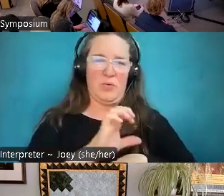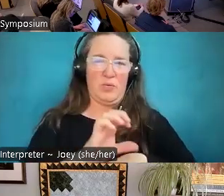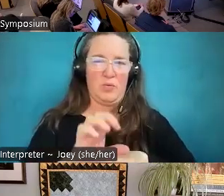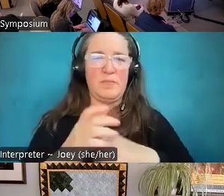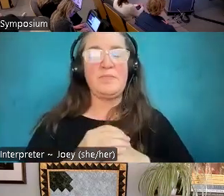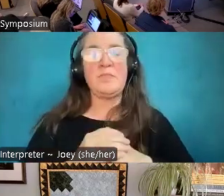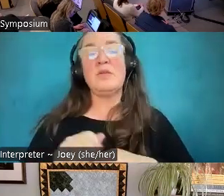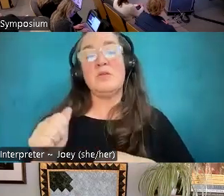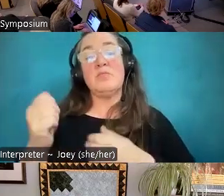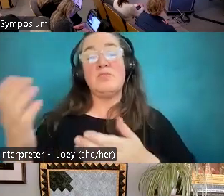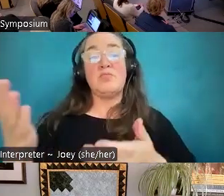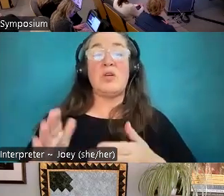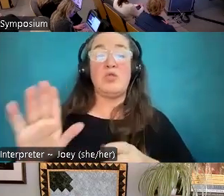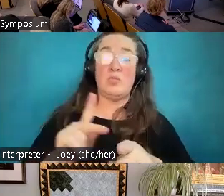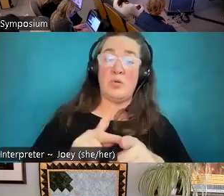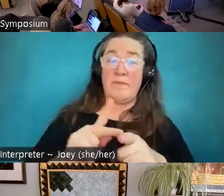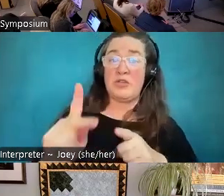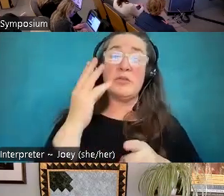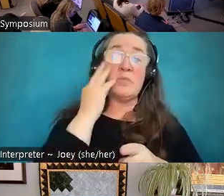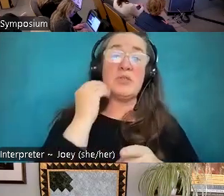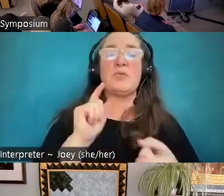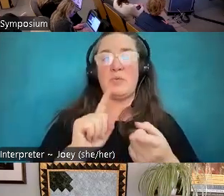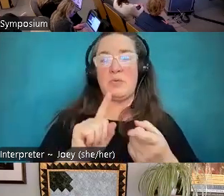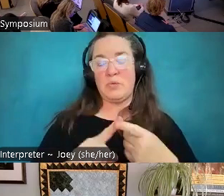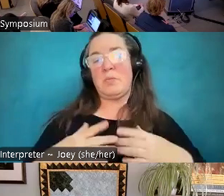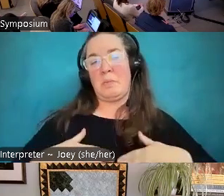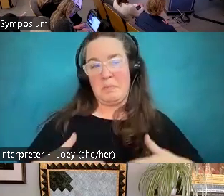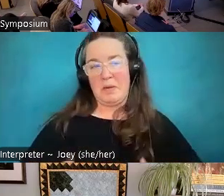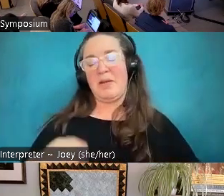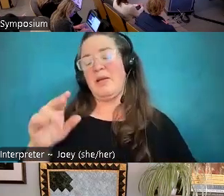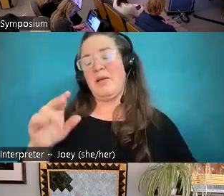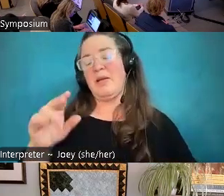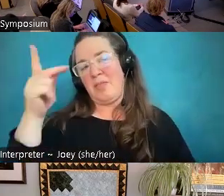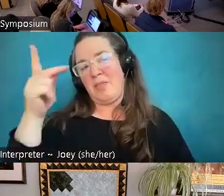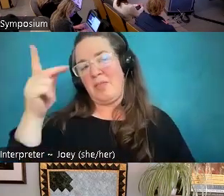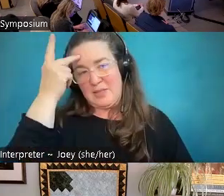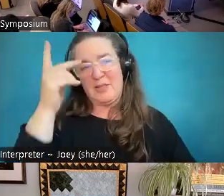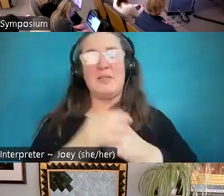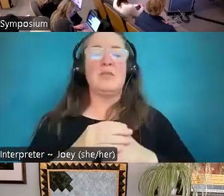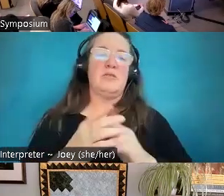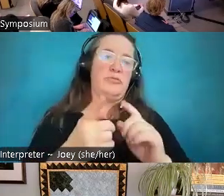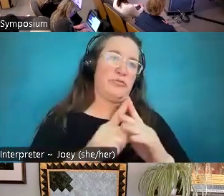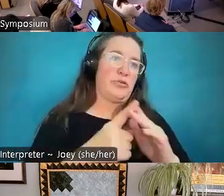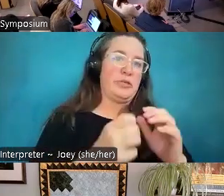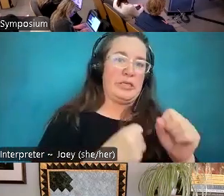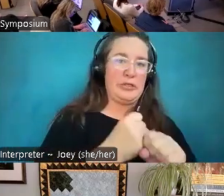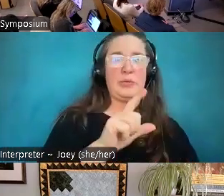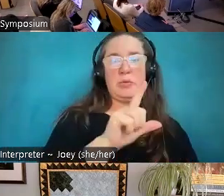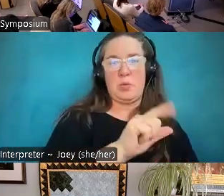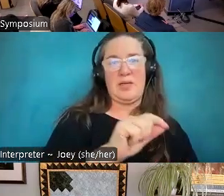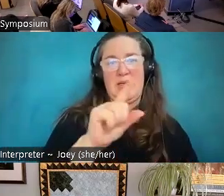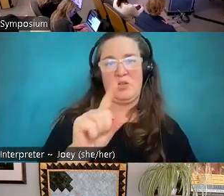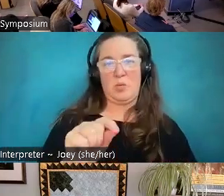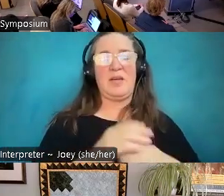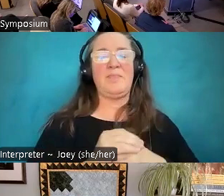in early 2020, where she helped sustain Body Politics' online global long COVID community of over 15,000